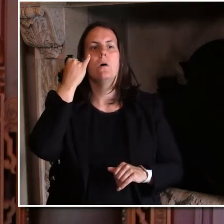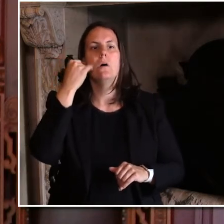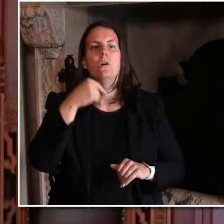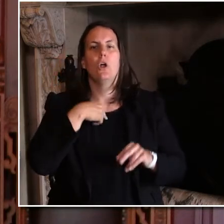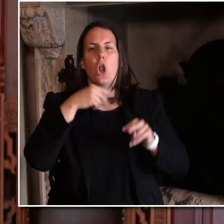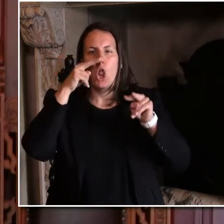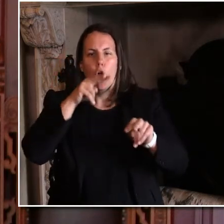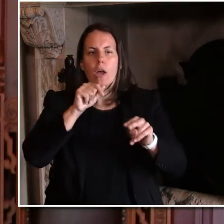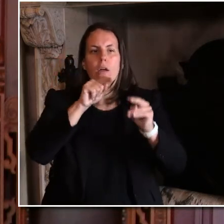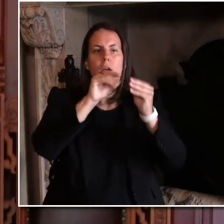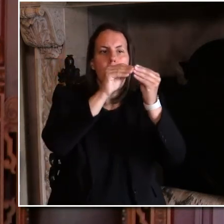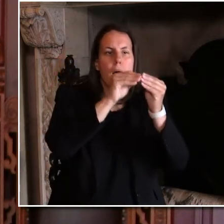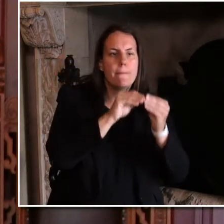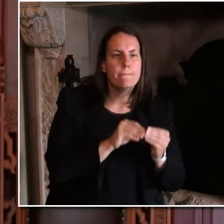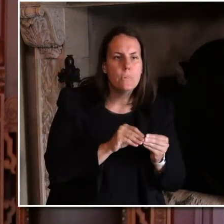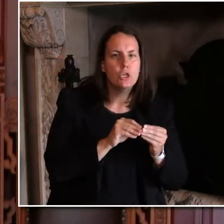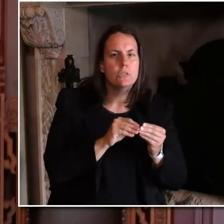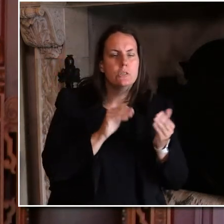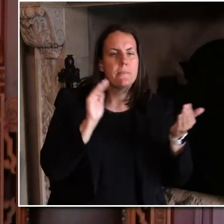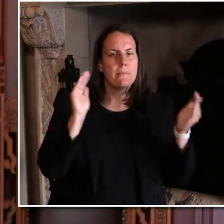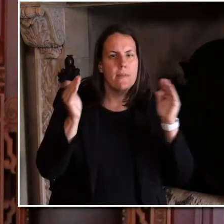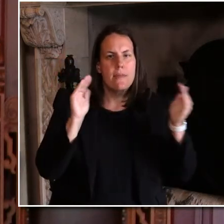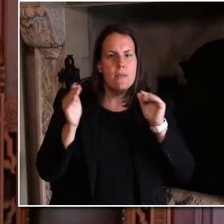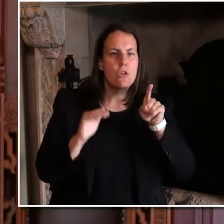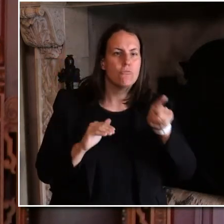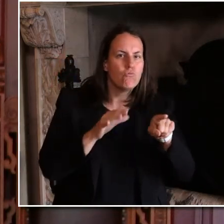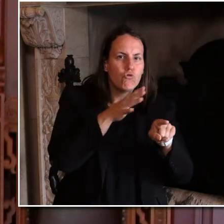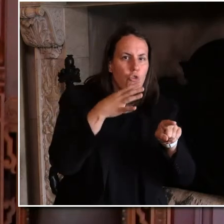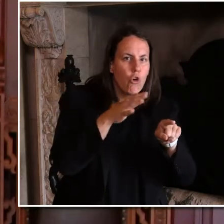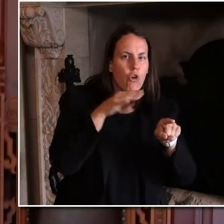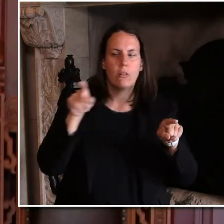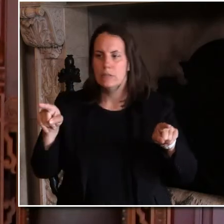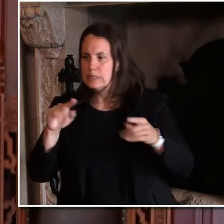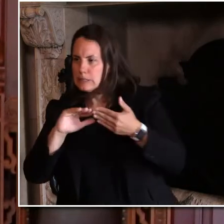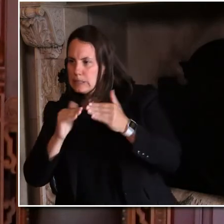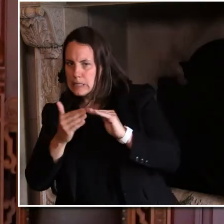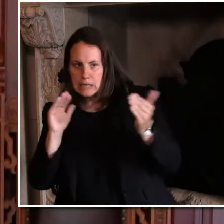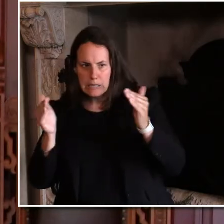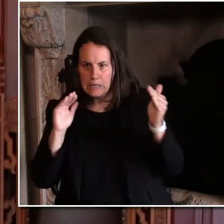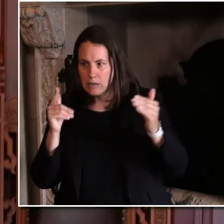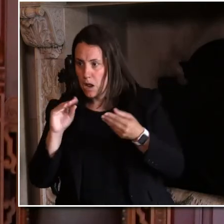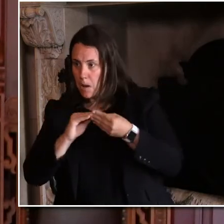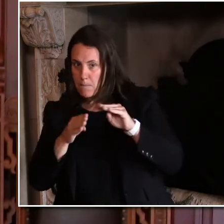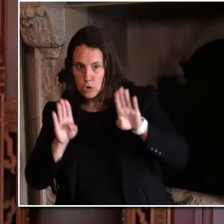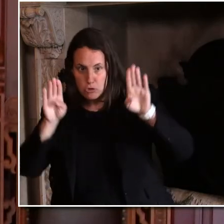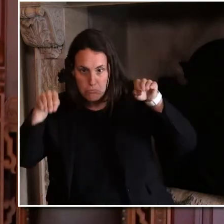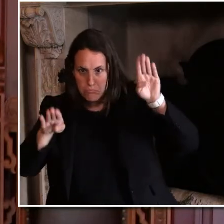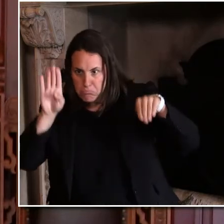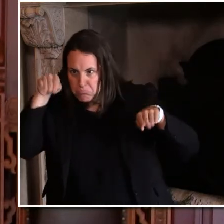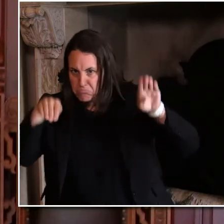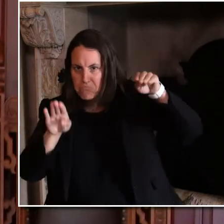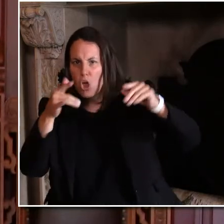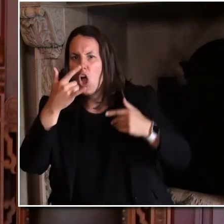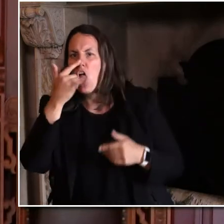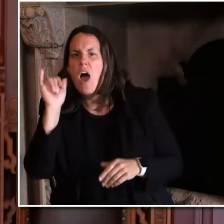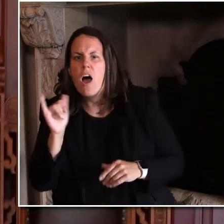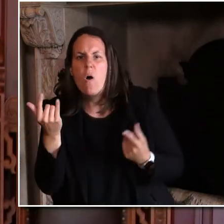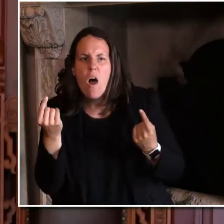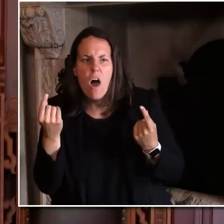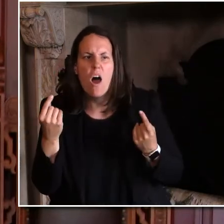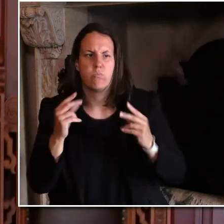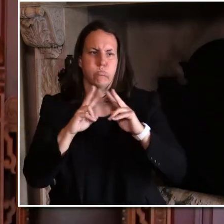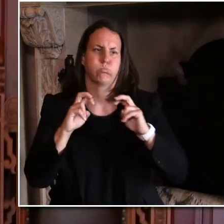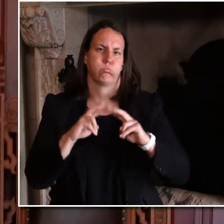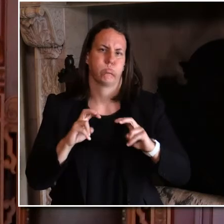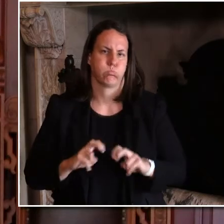that appear to be quiet. So kind of twofold parts of the wastewater testing, getting that good geographic spread, but also focusing on the